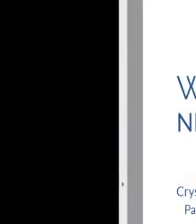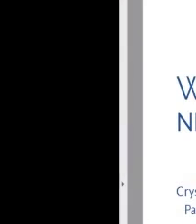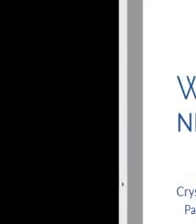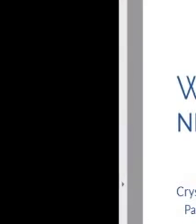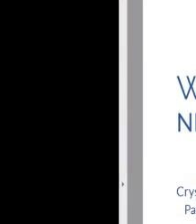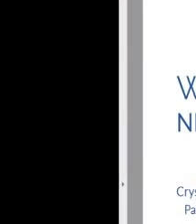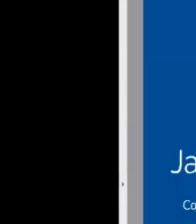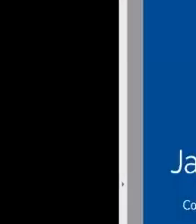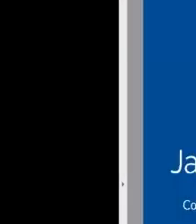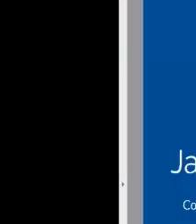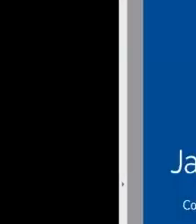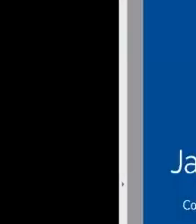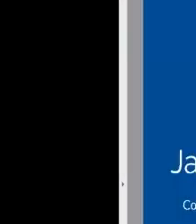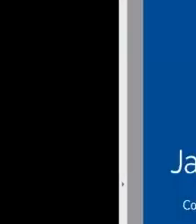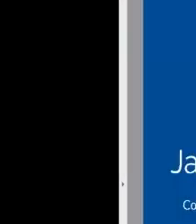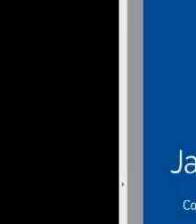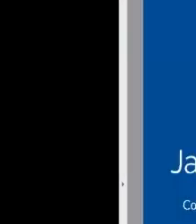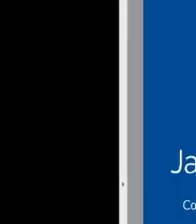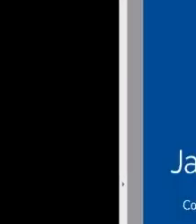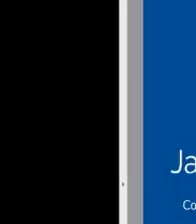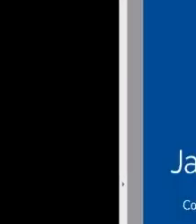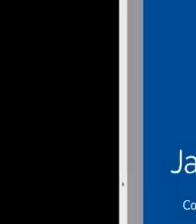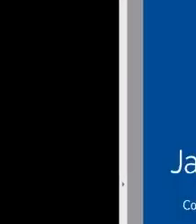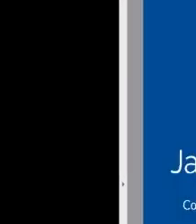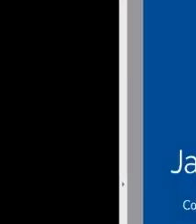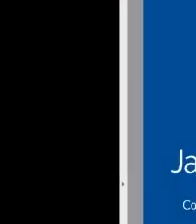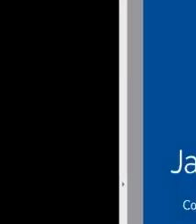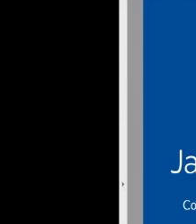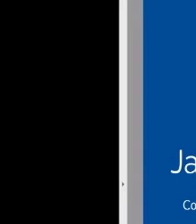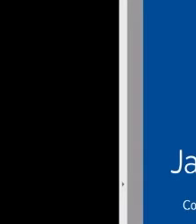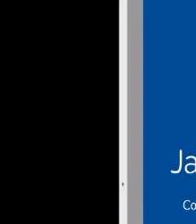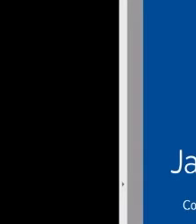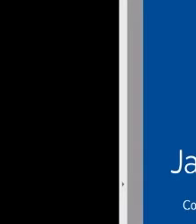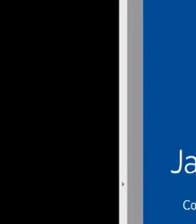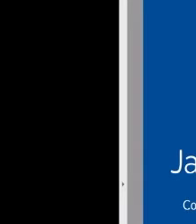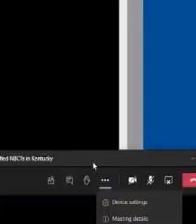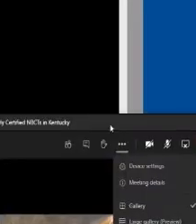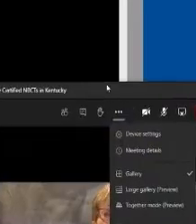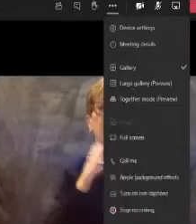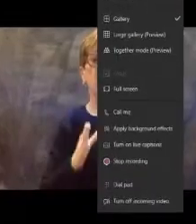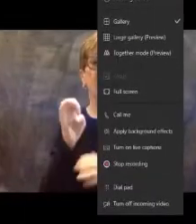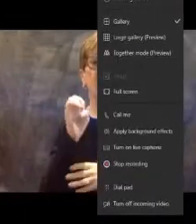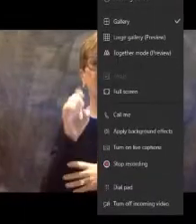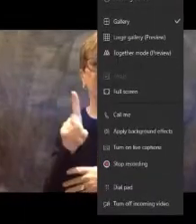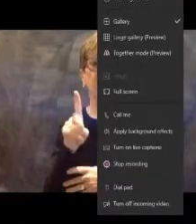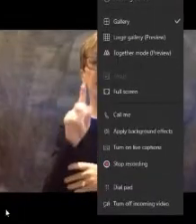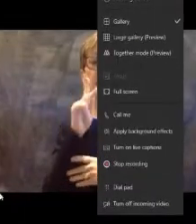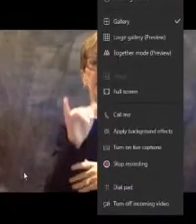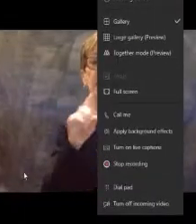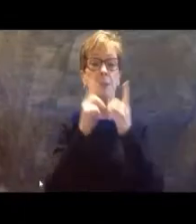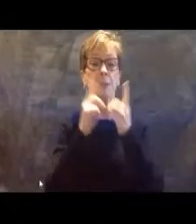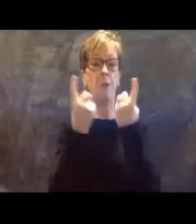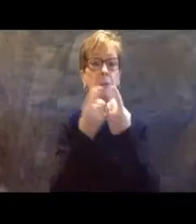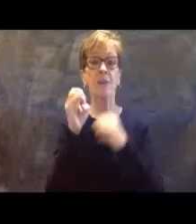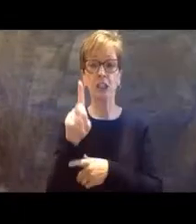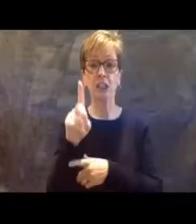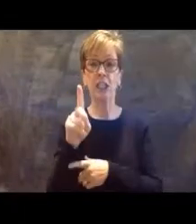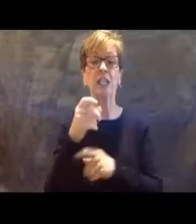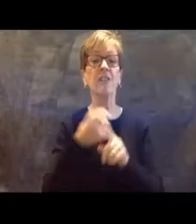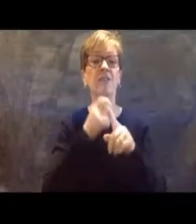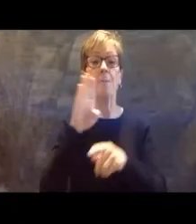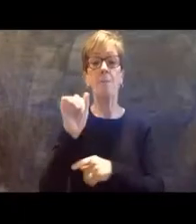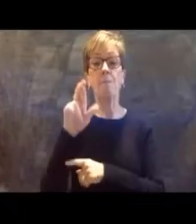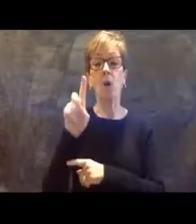today. So, Jason E. Glass is Commissioner of Education at the Kentucky Department of Education and a native of Brandenburg, Kentucky,